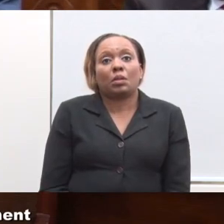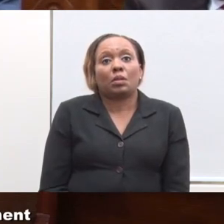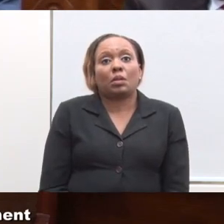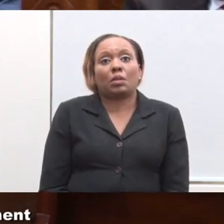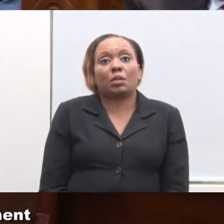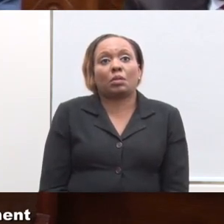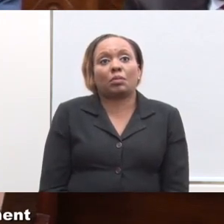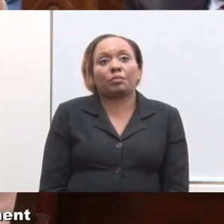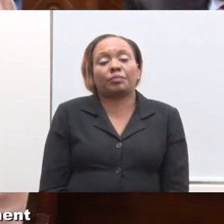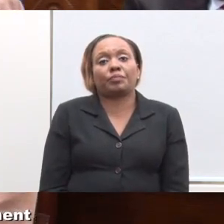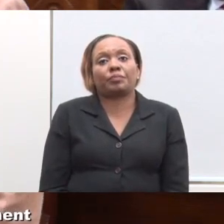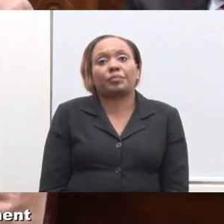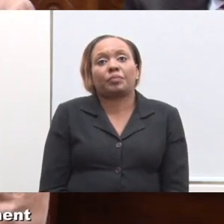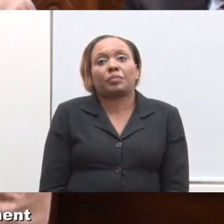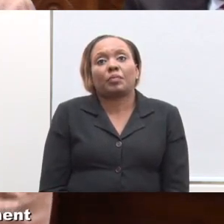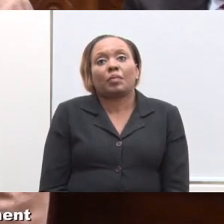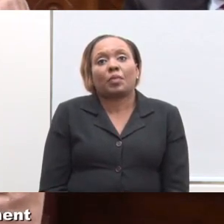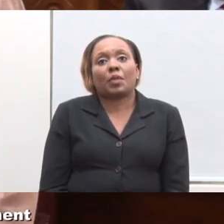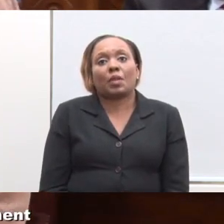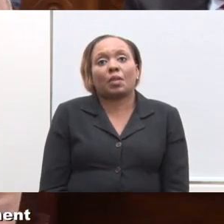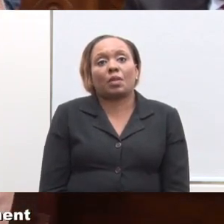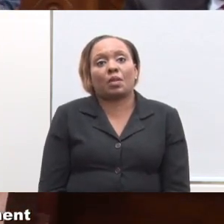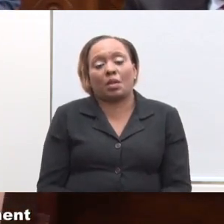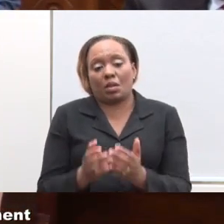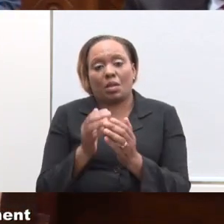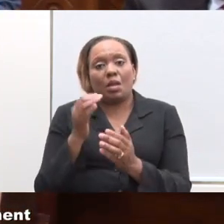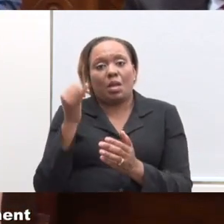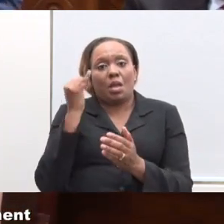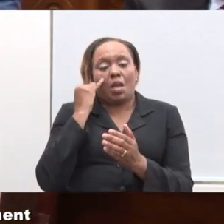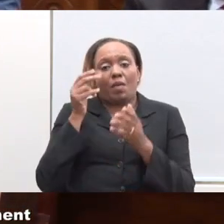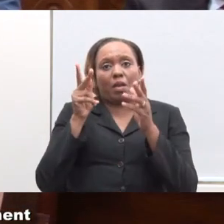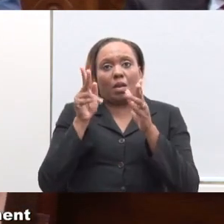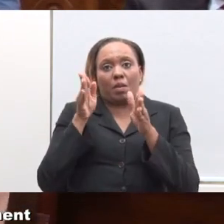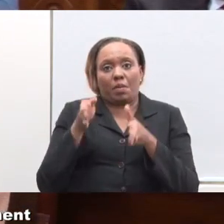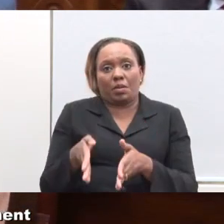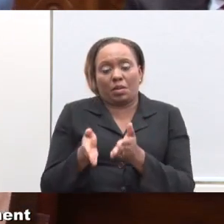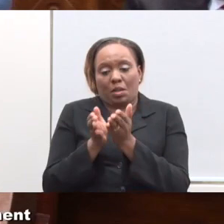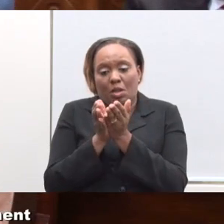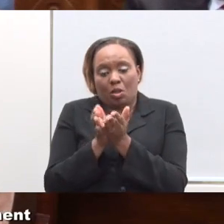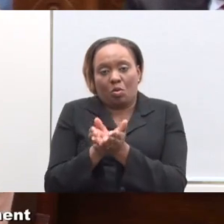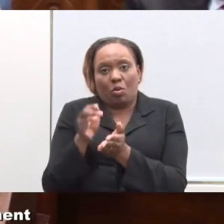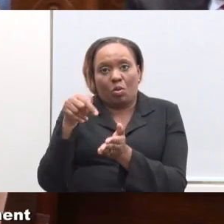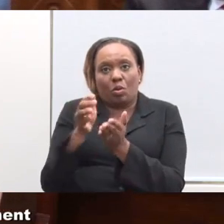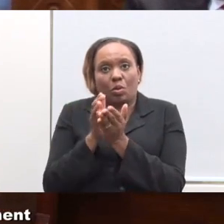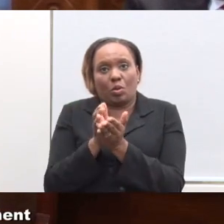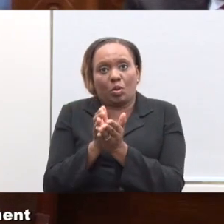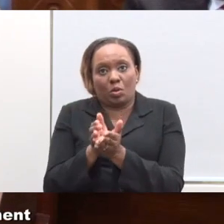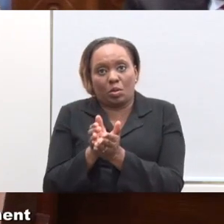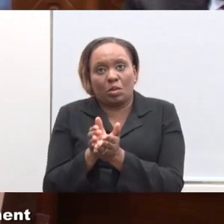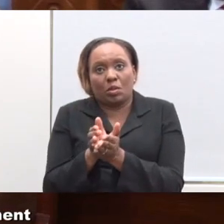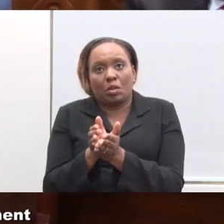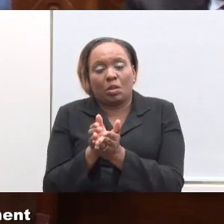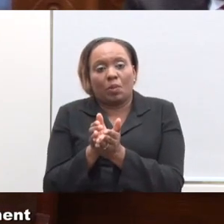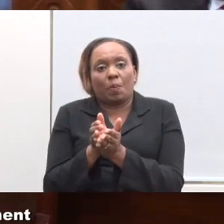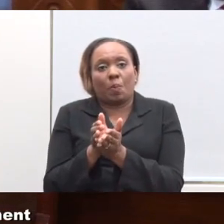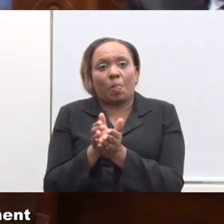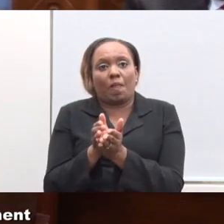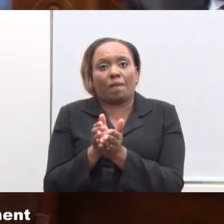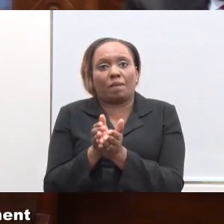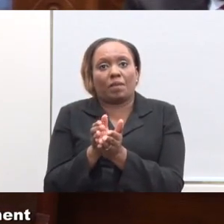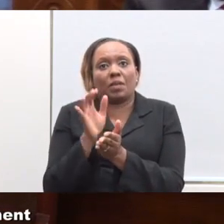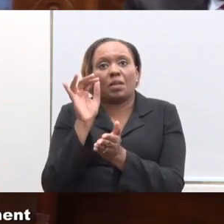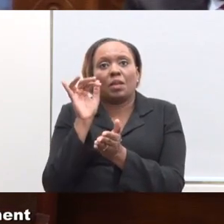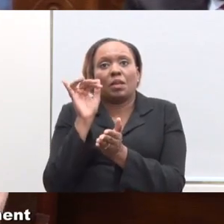cruise ships as if they are a sovereign nation. So cruise ships have 712, you